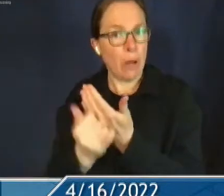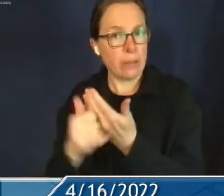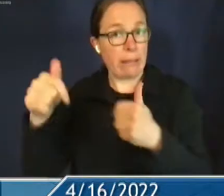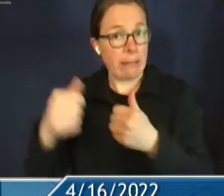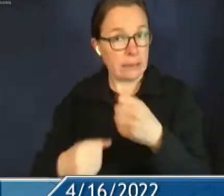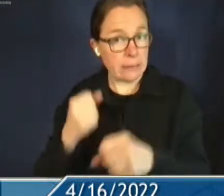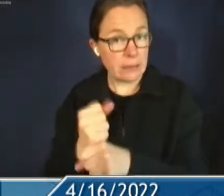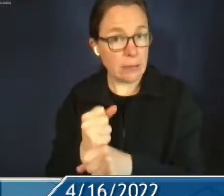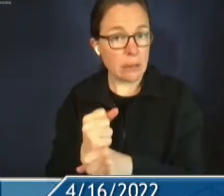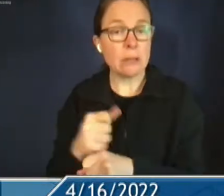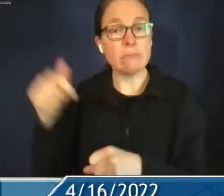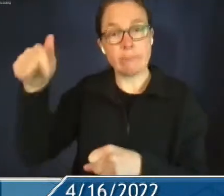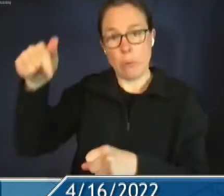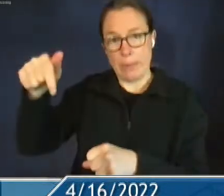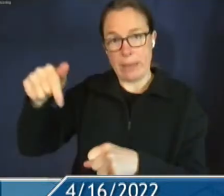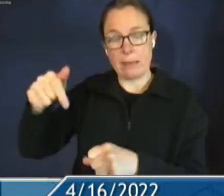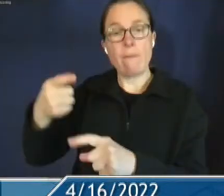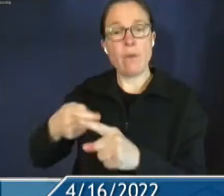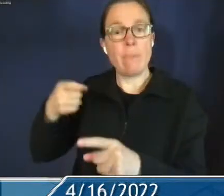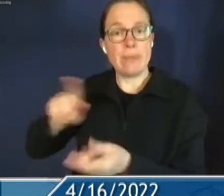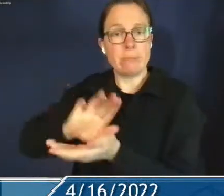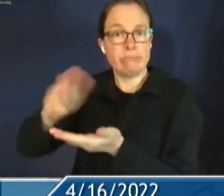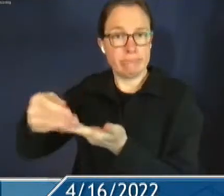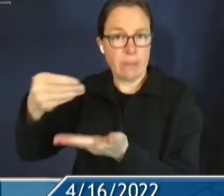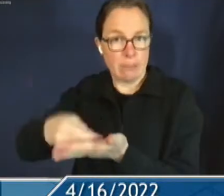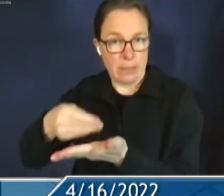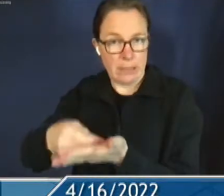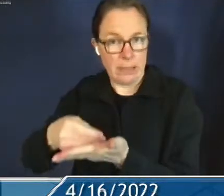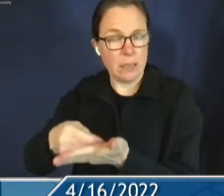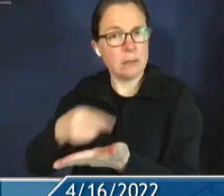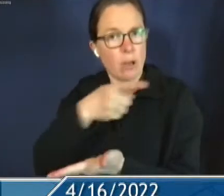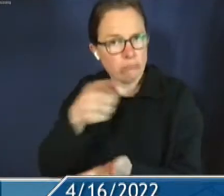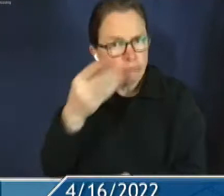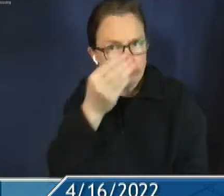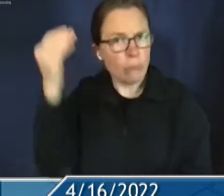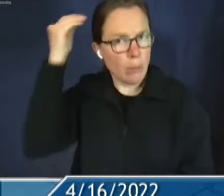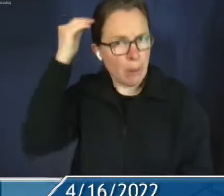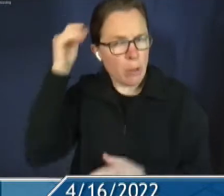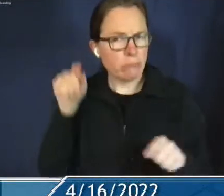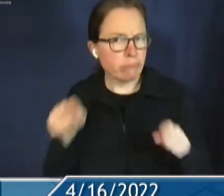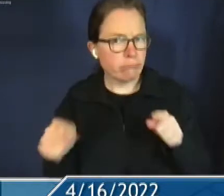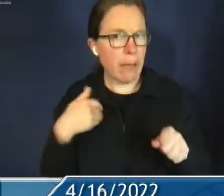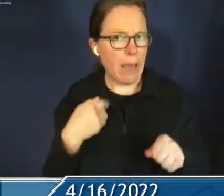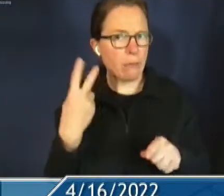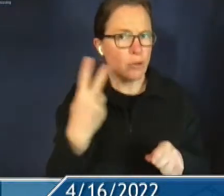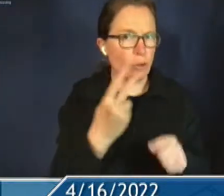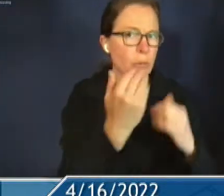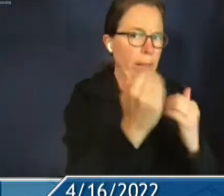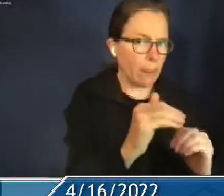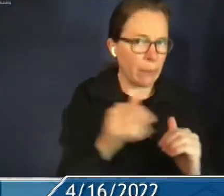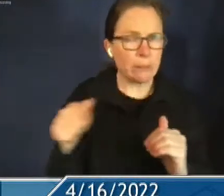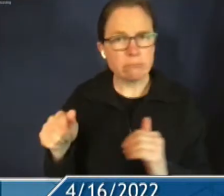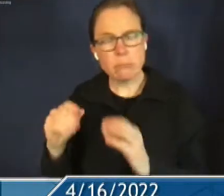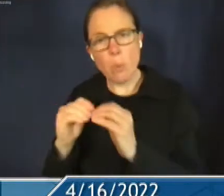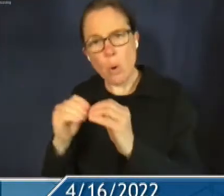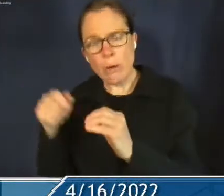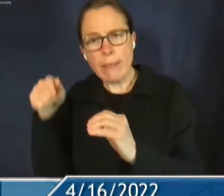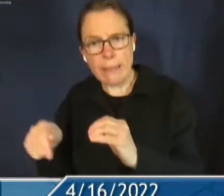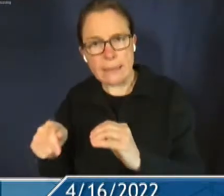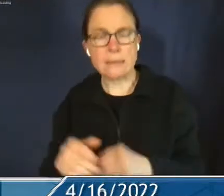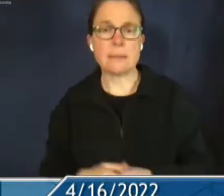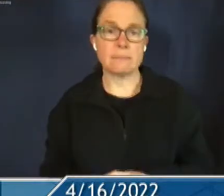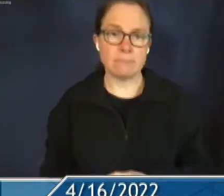fall into that category. I hope that you keep that in mind as you dream about what we can accomplish in this next year's